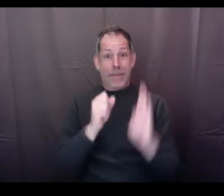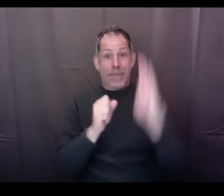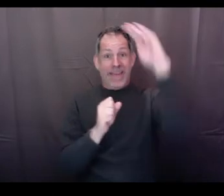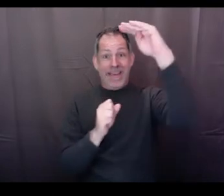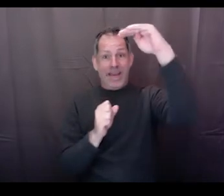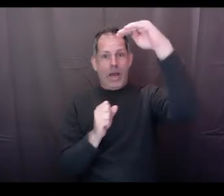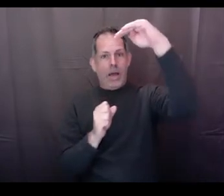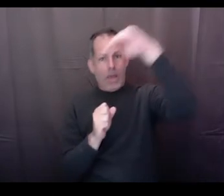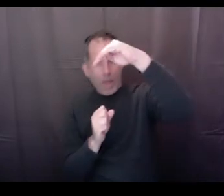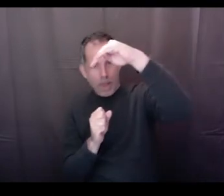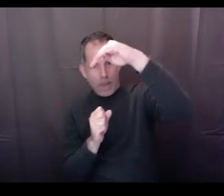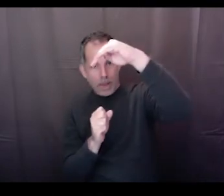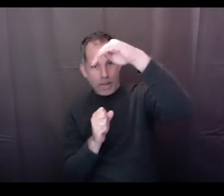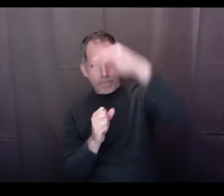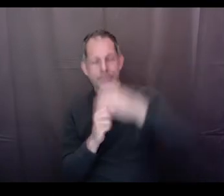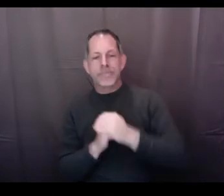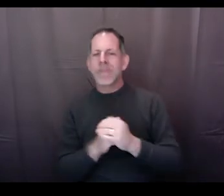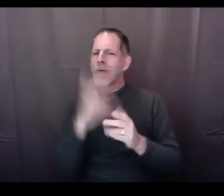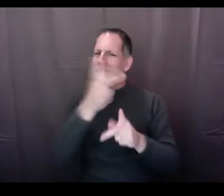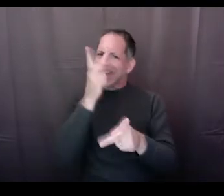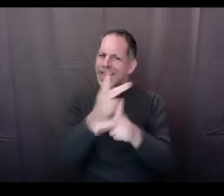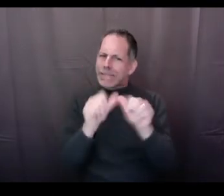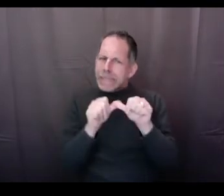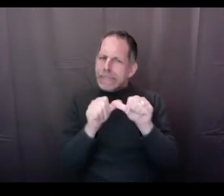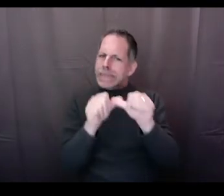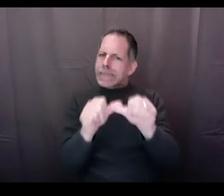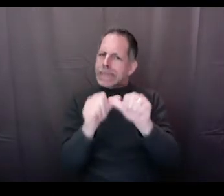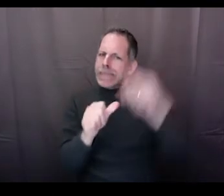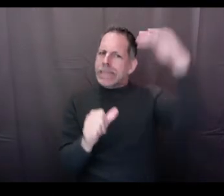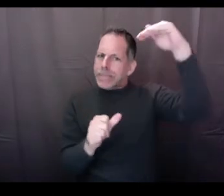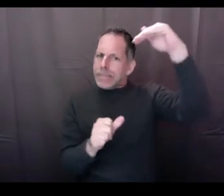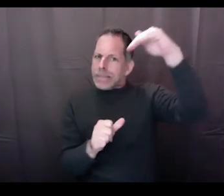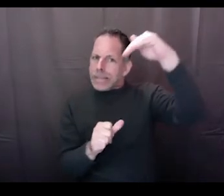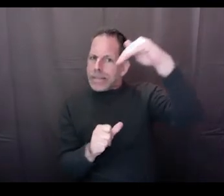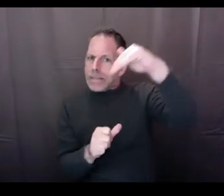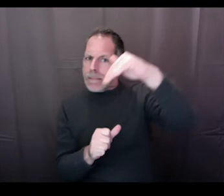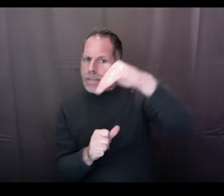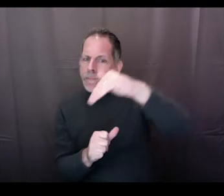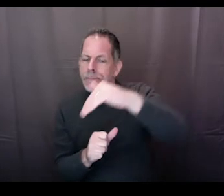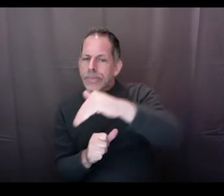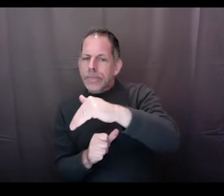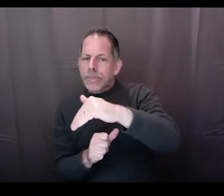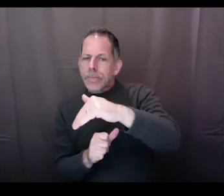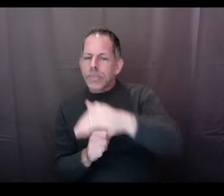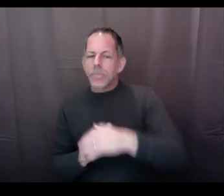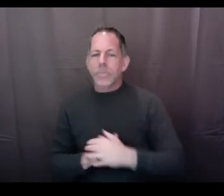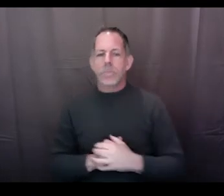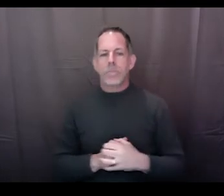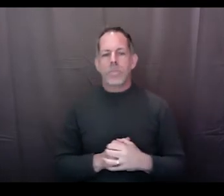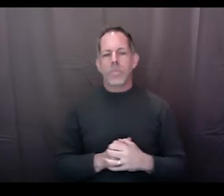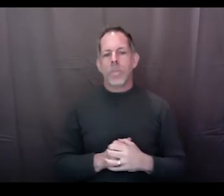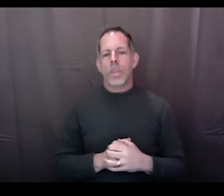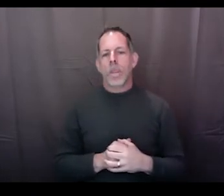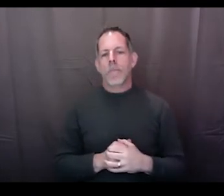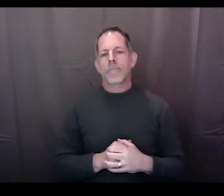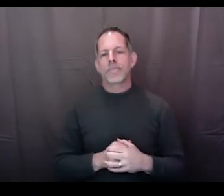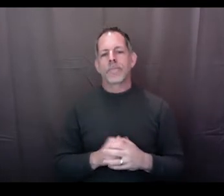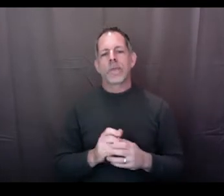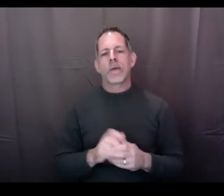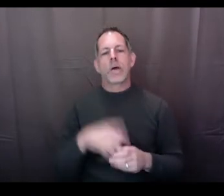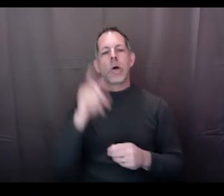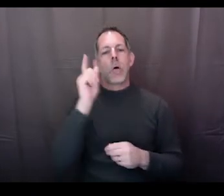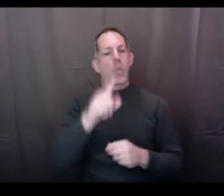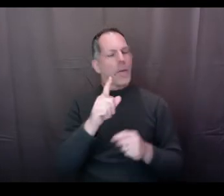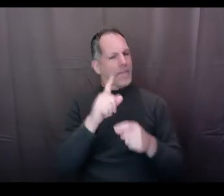starting to flatten out in a way that, you know, we really wanted to keep going down and hope to get the total numbers of cases reported every day down